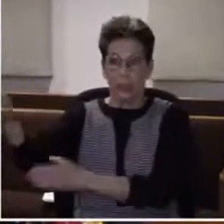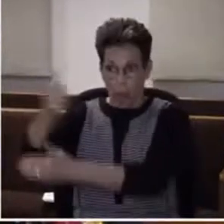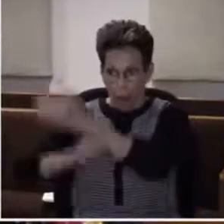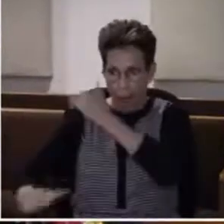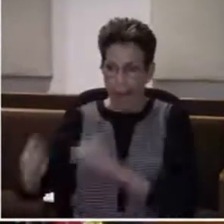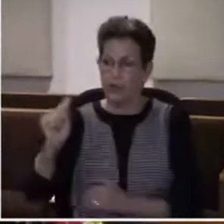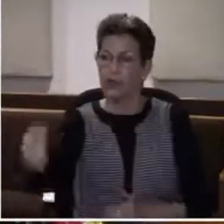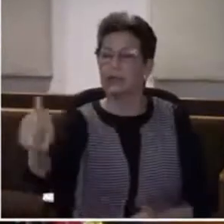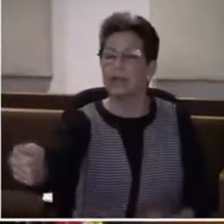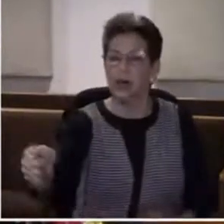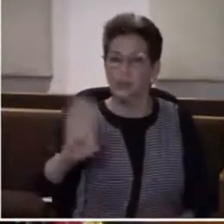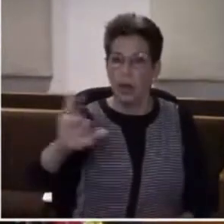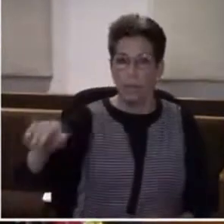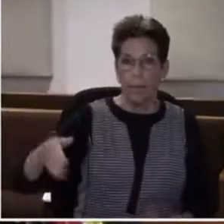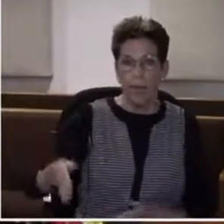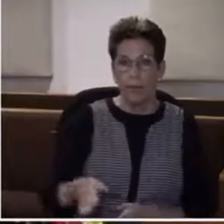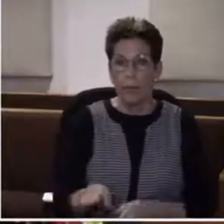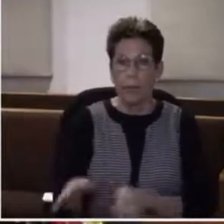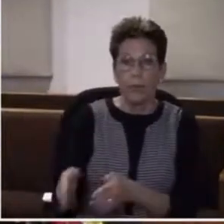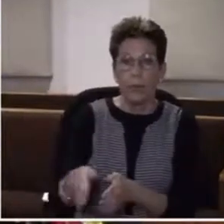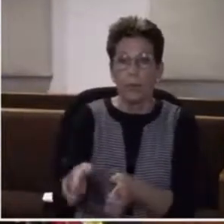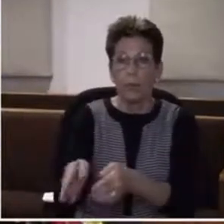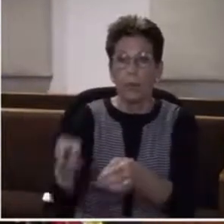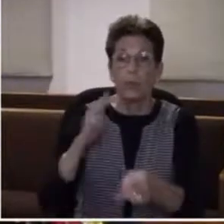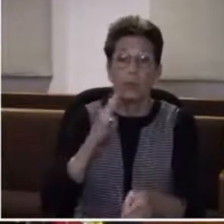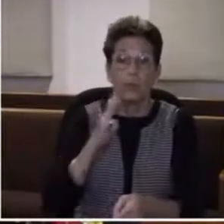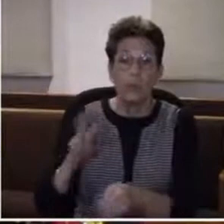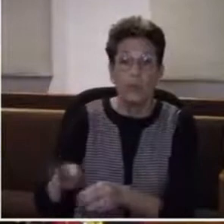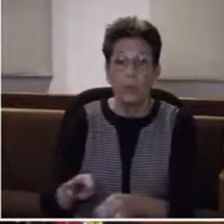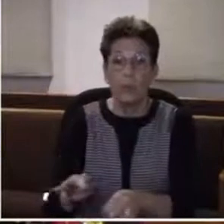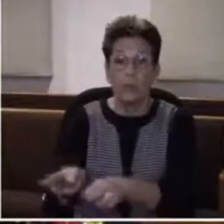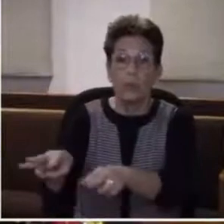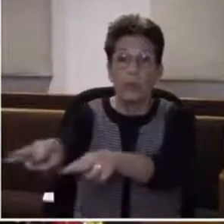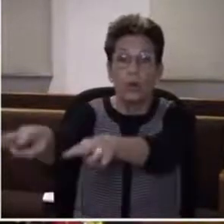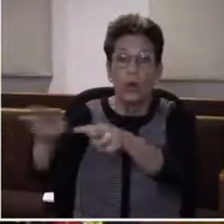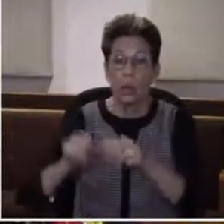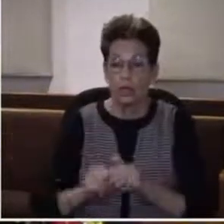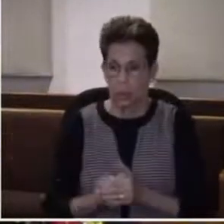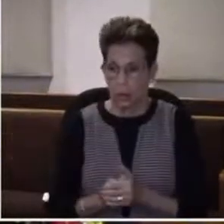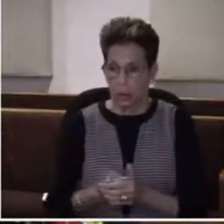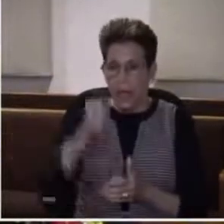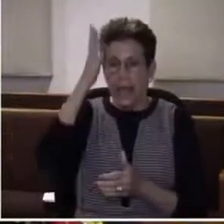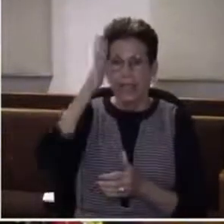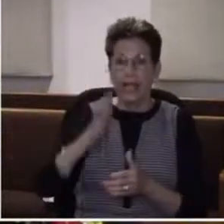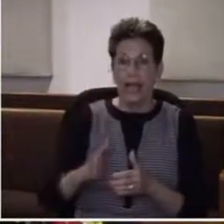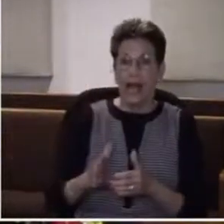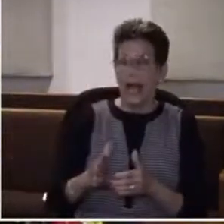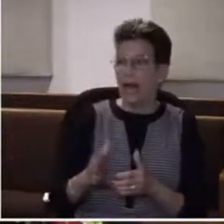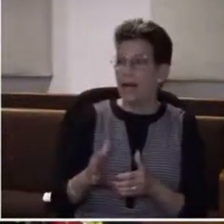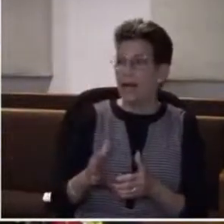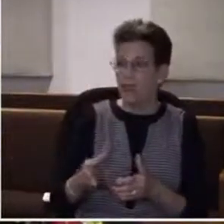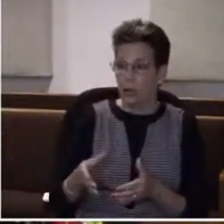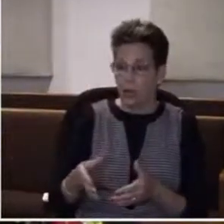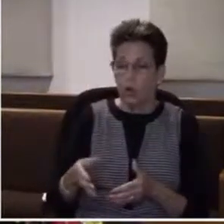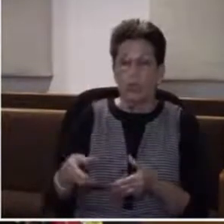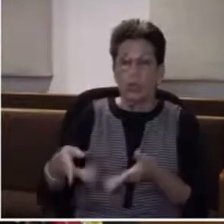by the brook Cherith that is before Jordan. And it shall be that thou shalt drink of the brook, and I have commanded